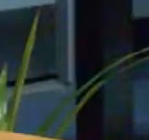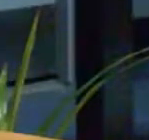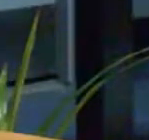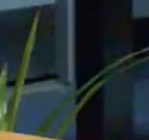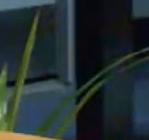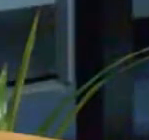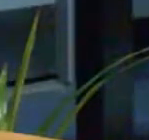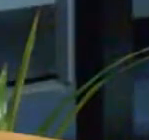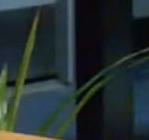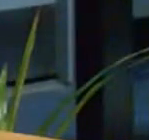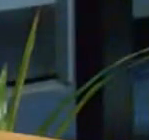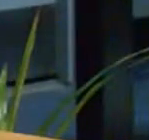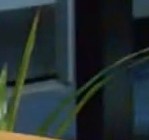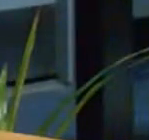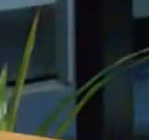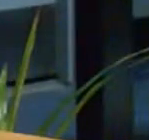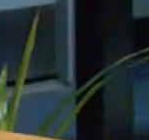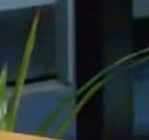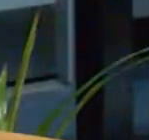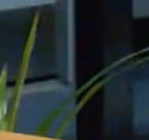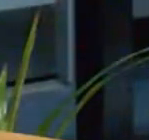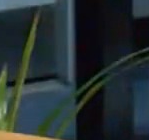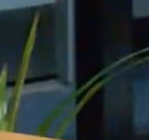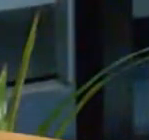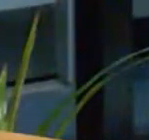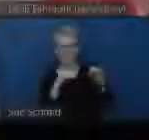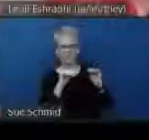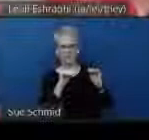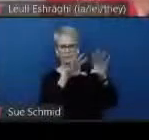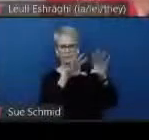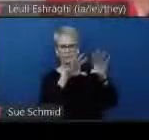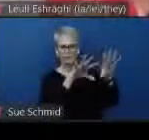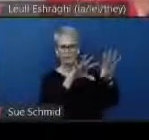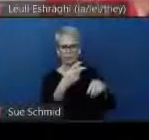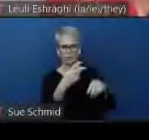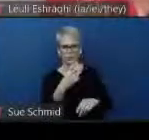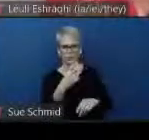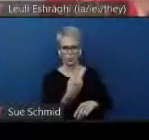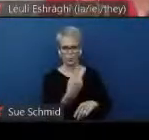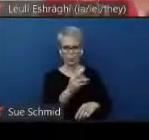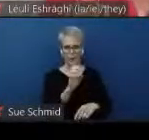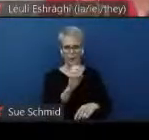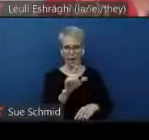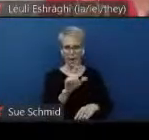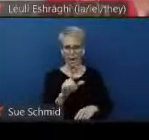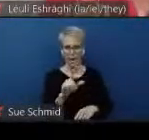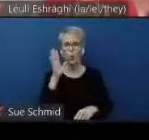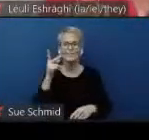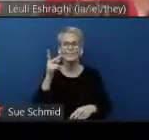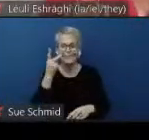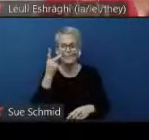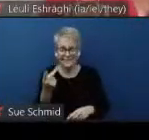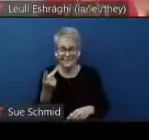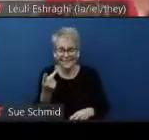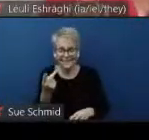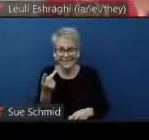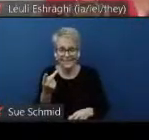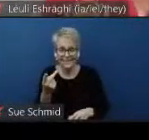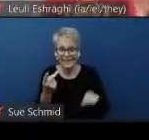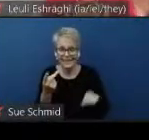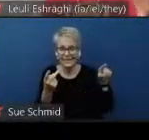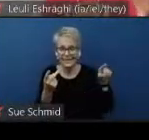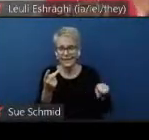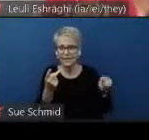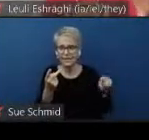far corner. It's a two-channel projection, so you'll definitely see that